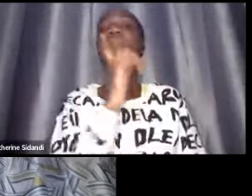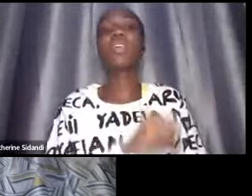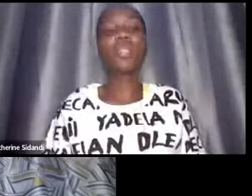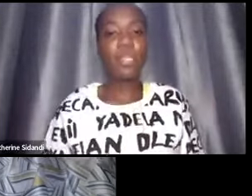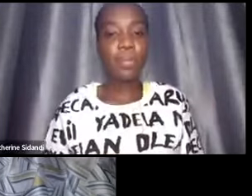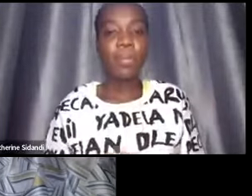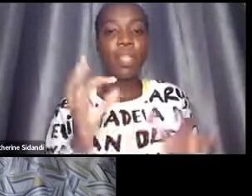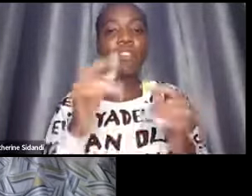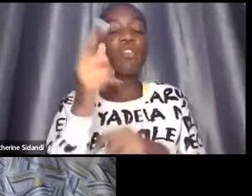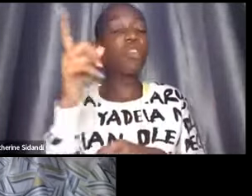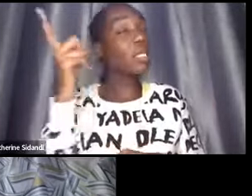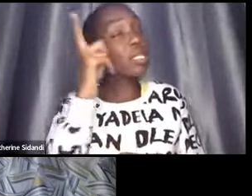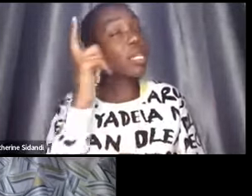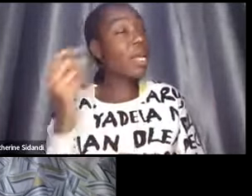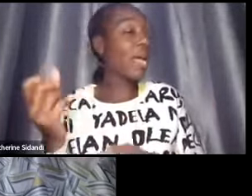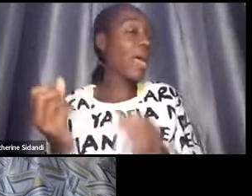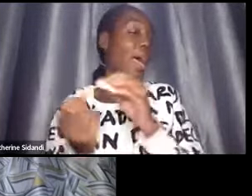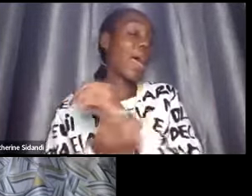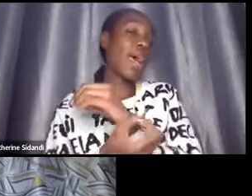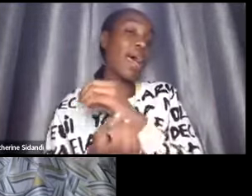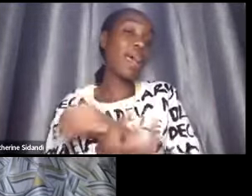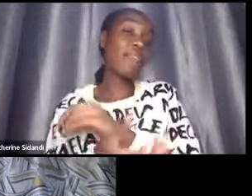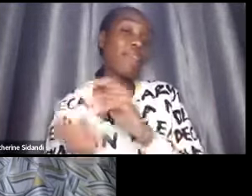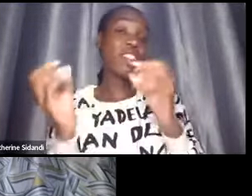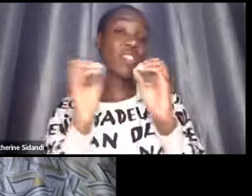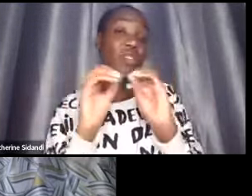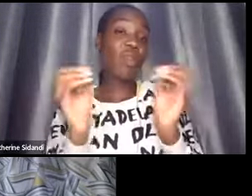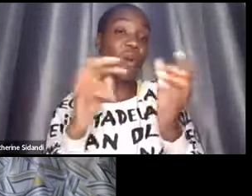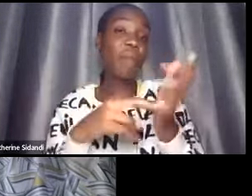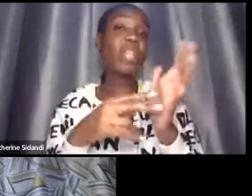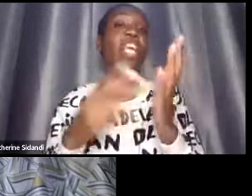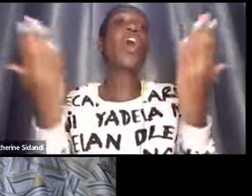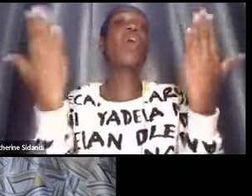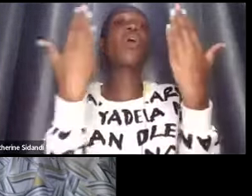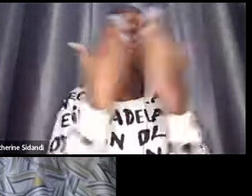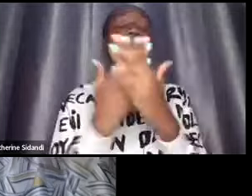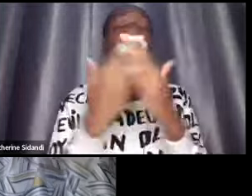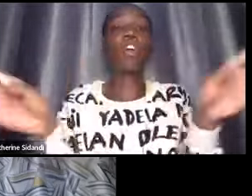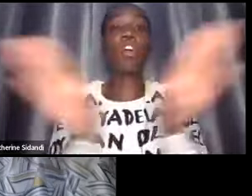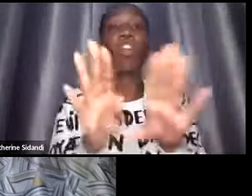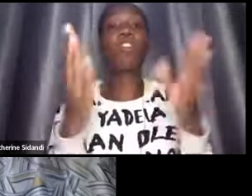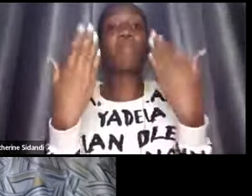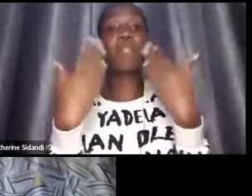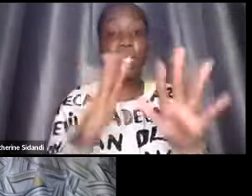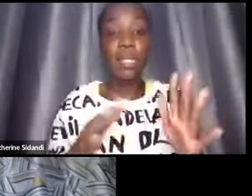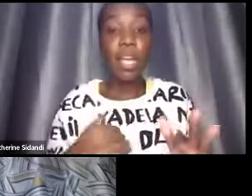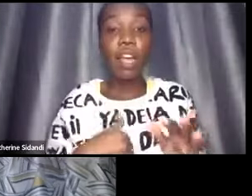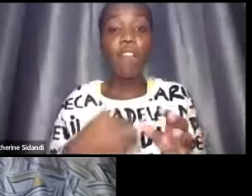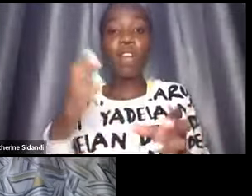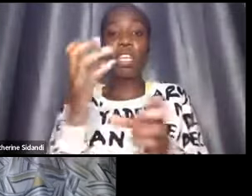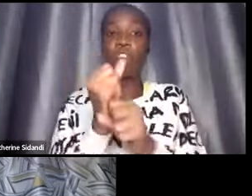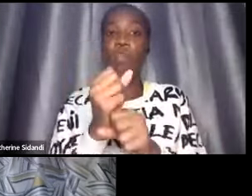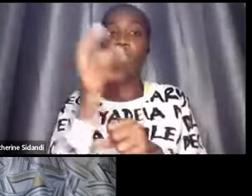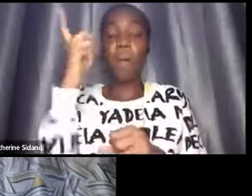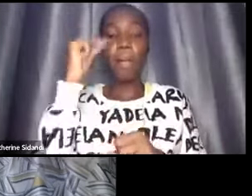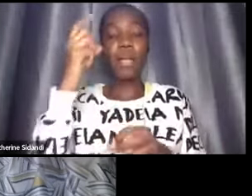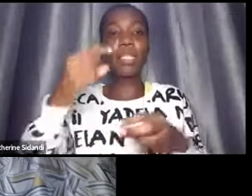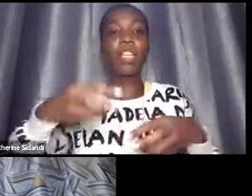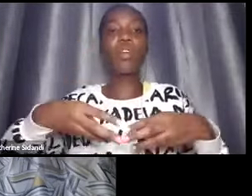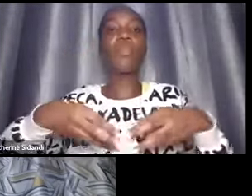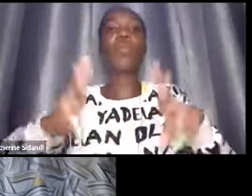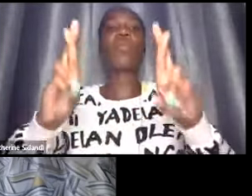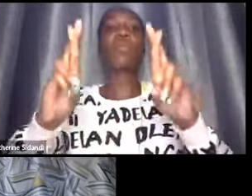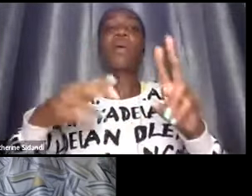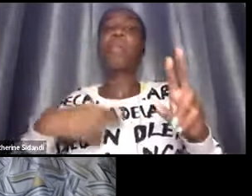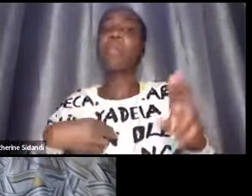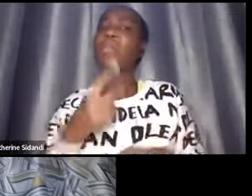advice, they have closed. That's as threatening as it. There's an organization on Mombasa Road where I warned them after doing